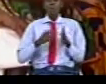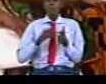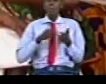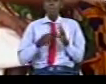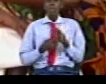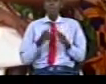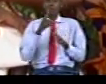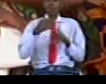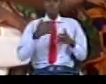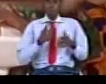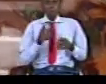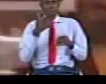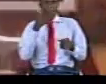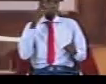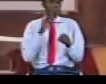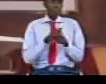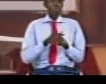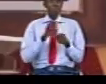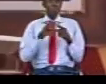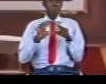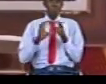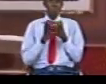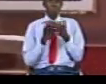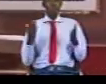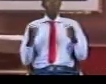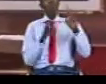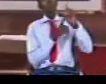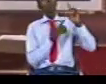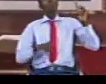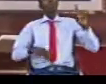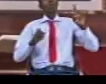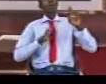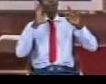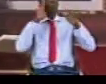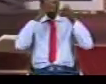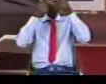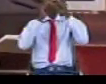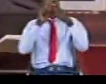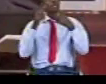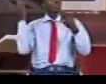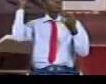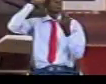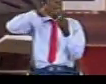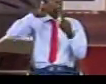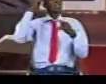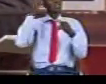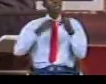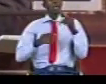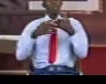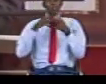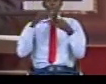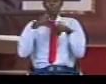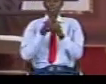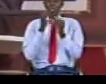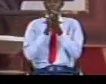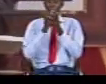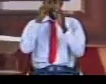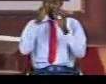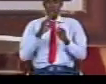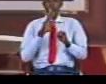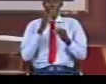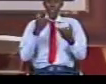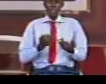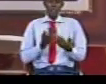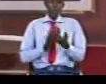committed your life to the Lord Jesus Christ and say, Lord, I'll follow you to the end. And after you made that decision and you are born again,